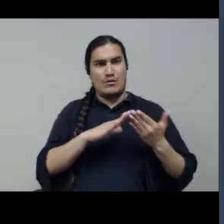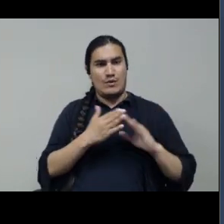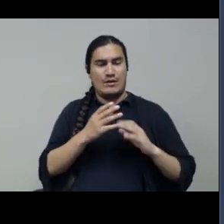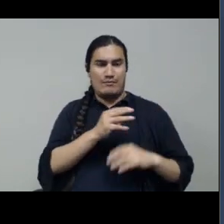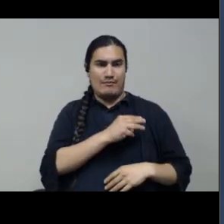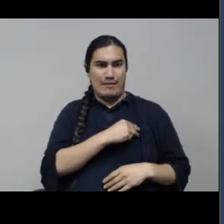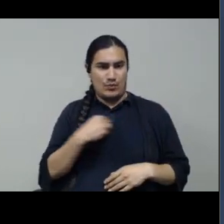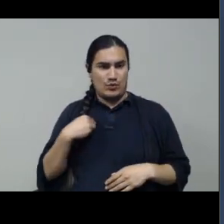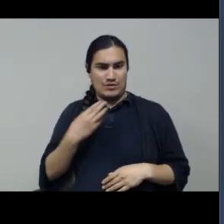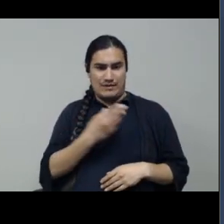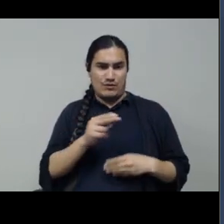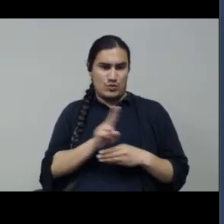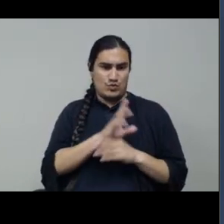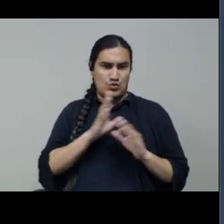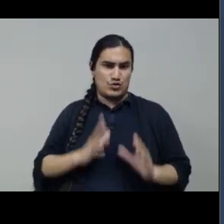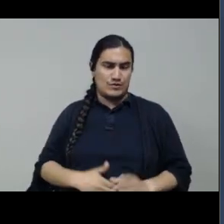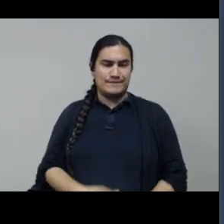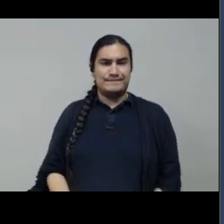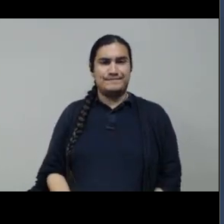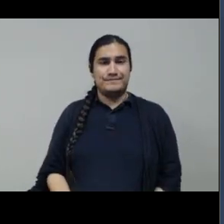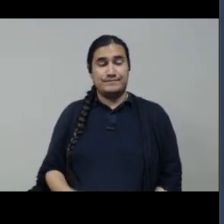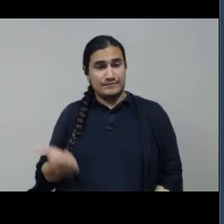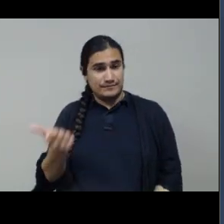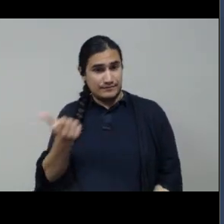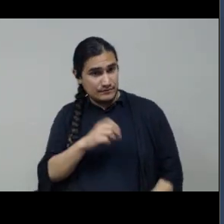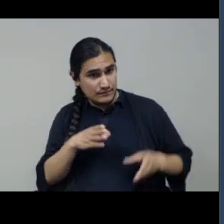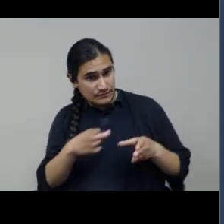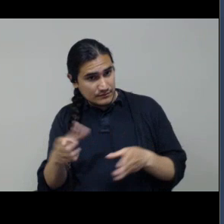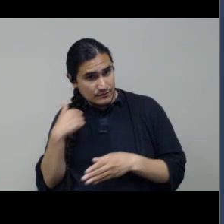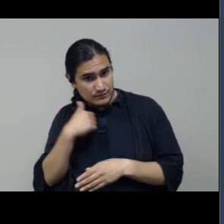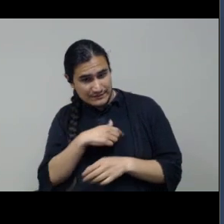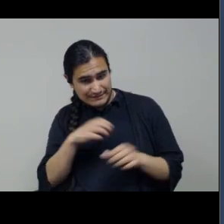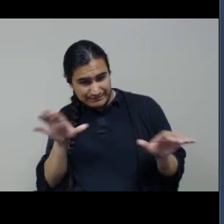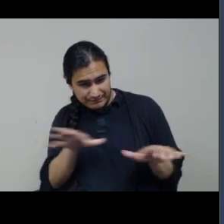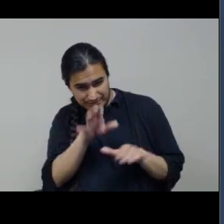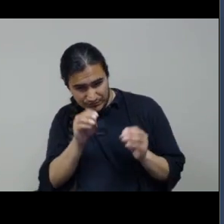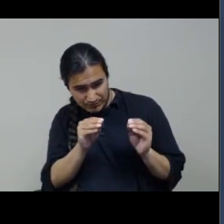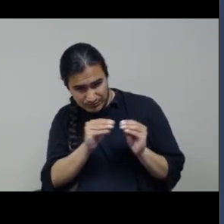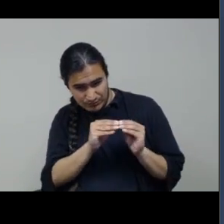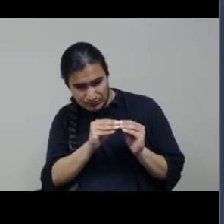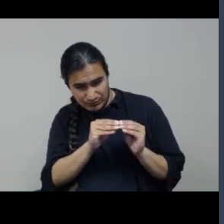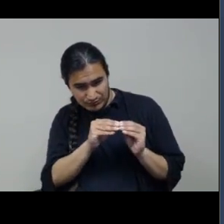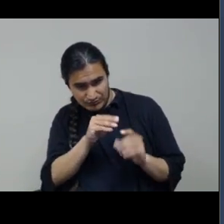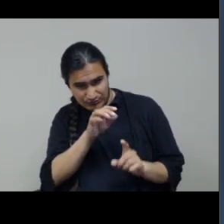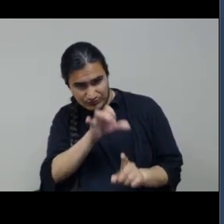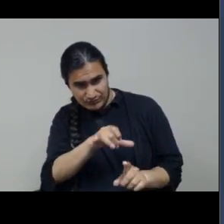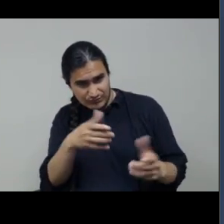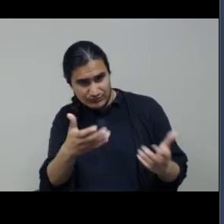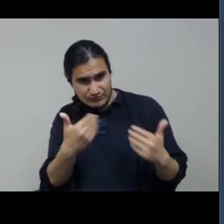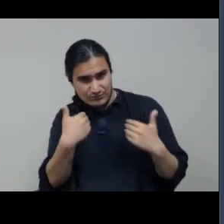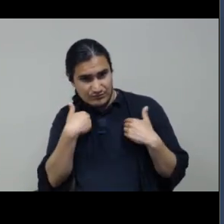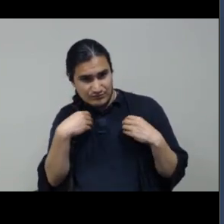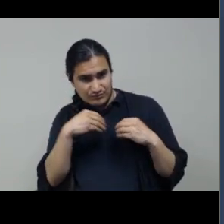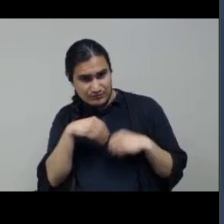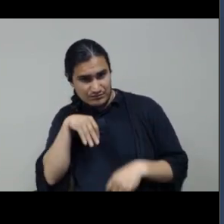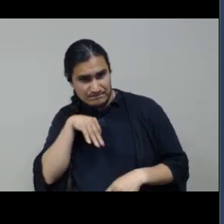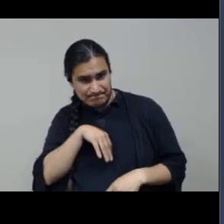users. Are there any ways we can encourage more of those to get bigger benefits?